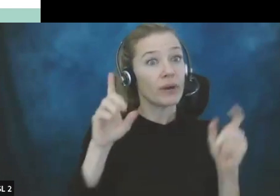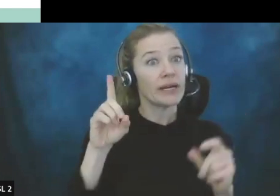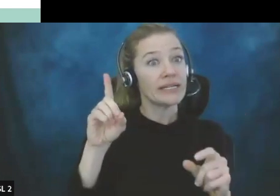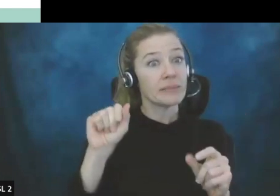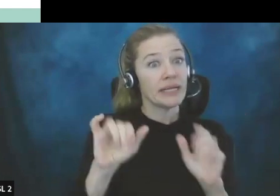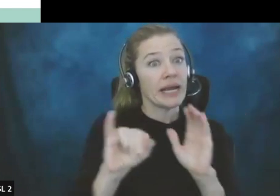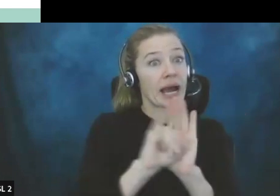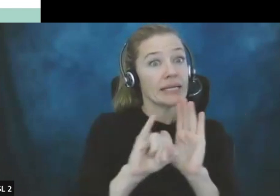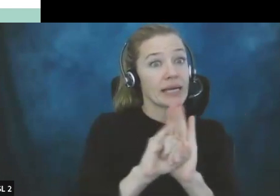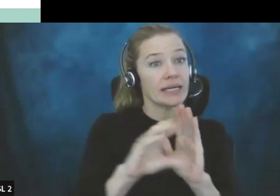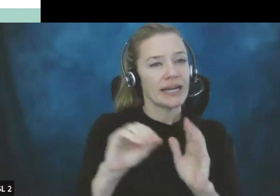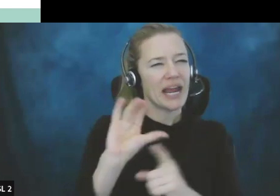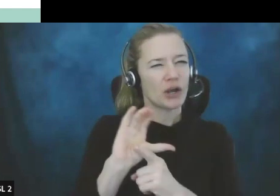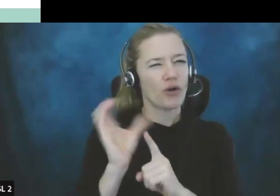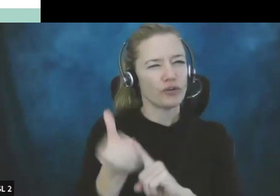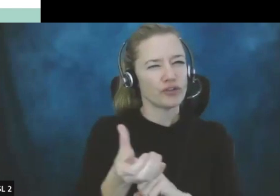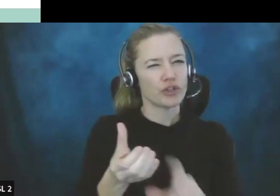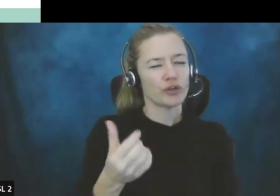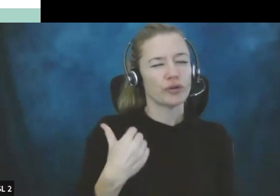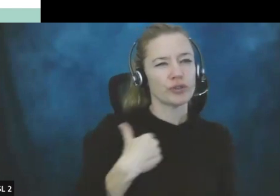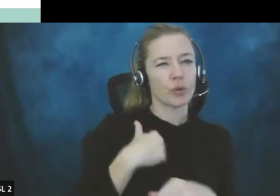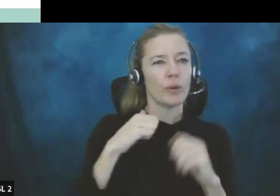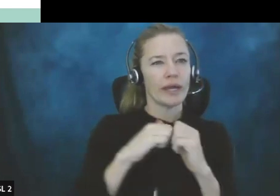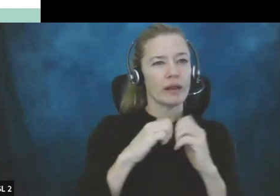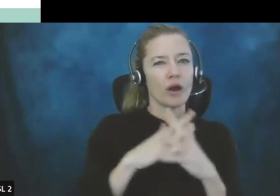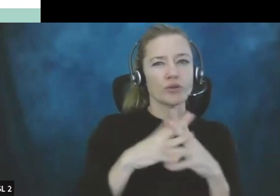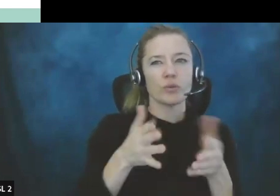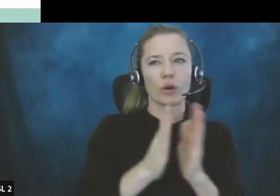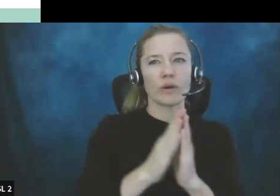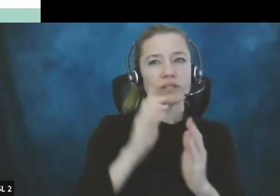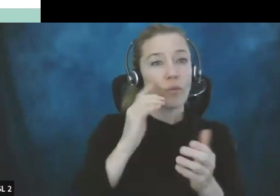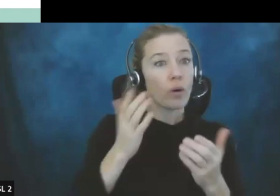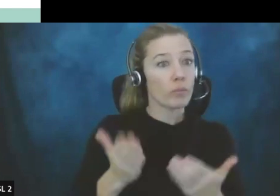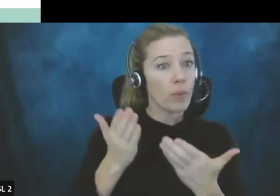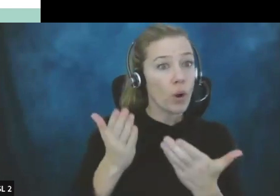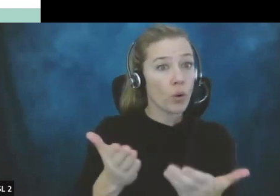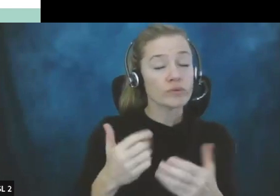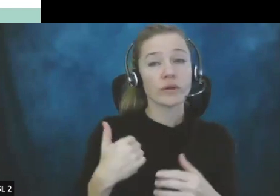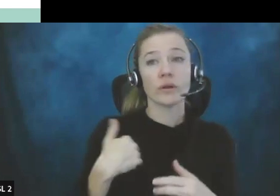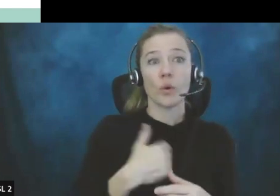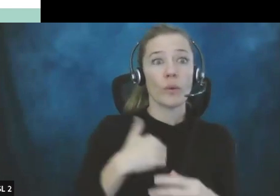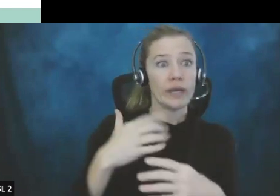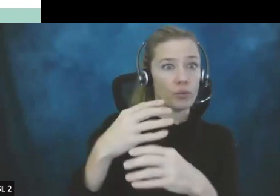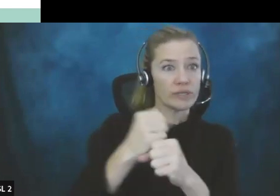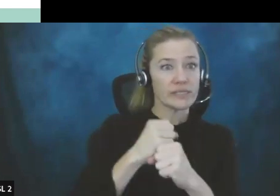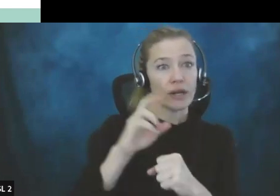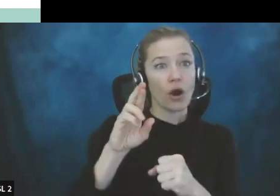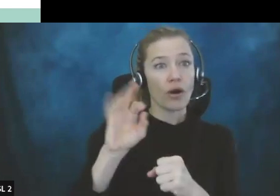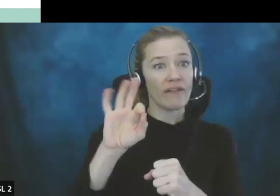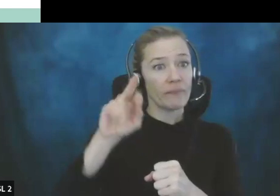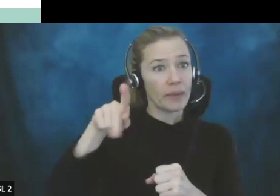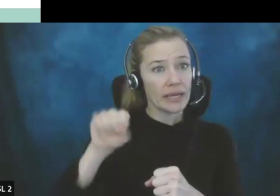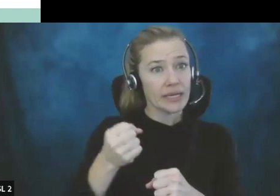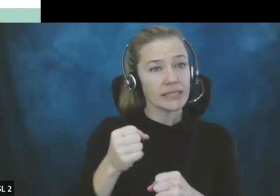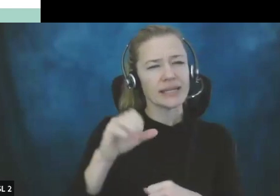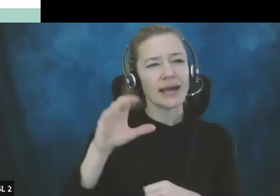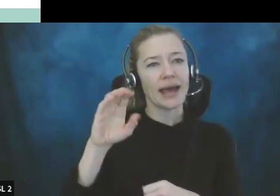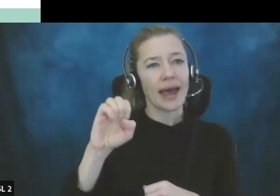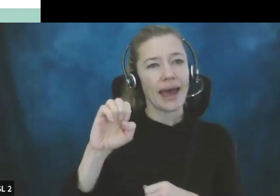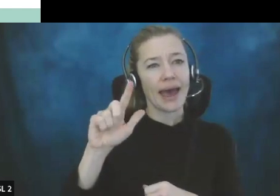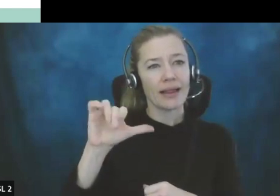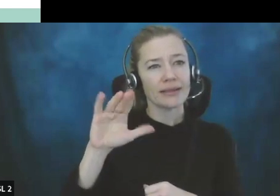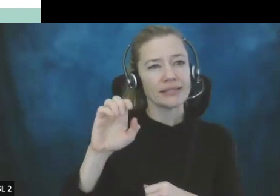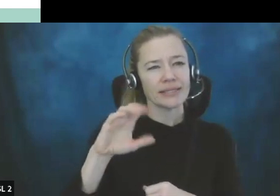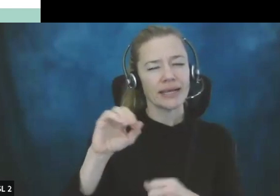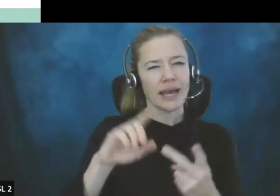to celebrate disability identity and culture. So we launched a request for proposals, received RFPs